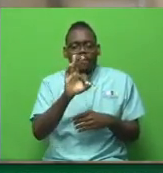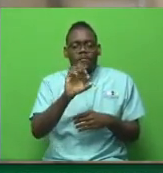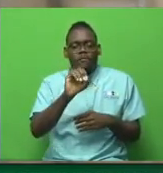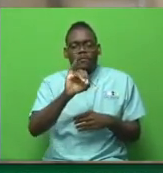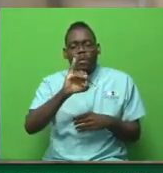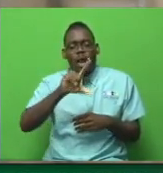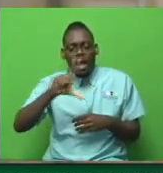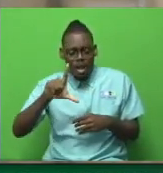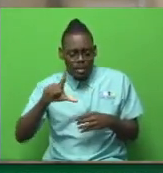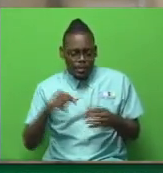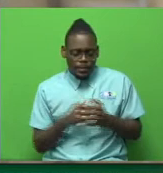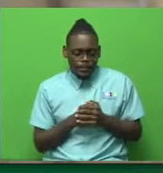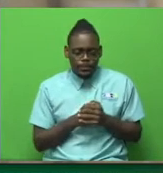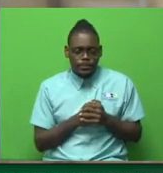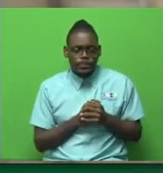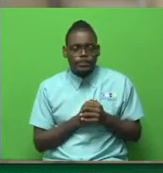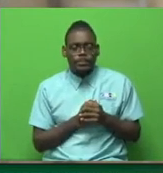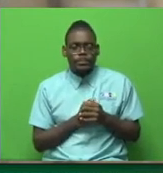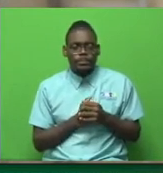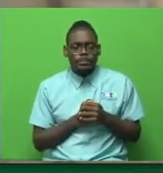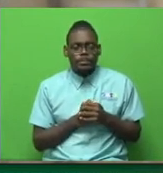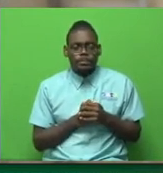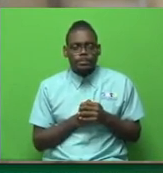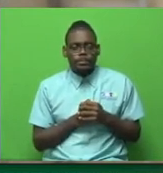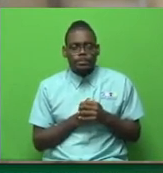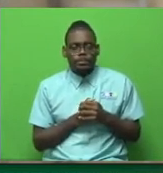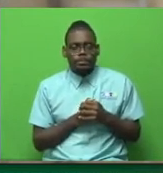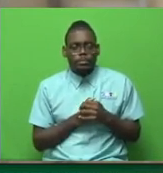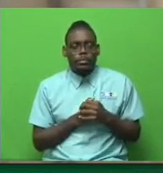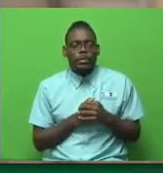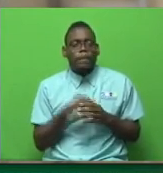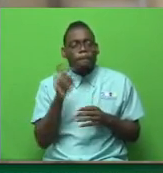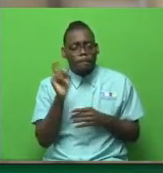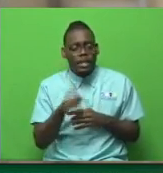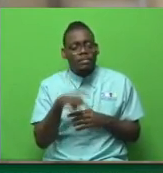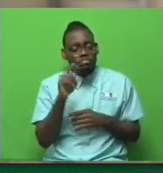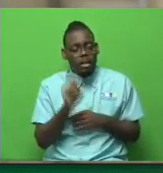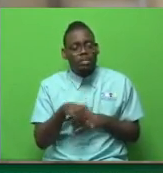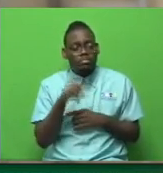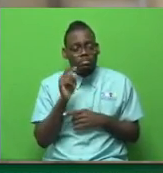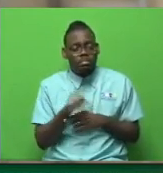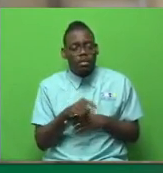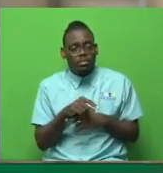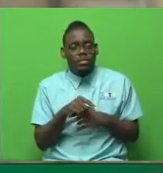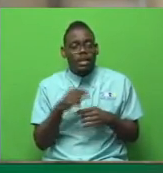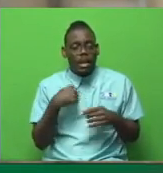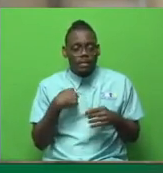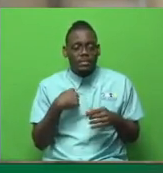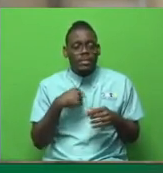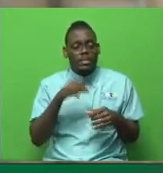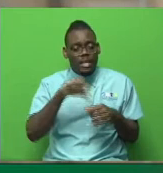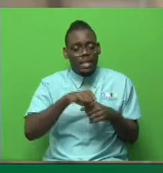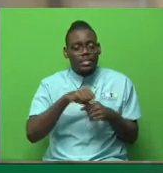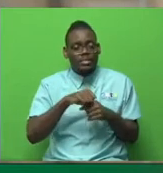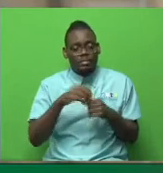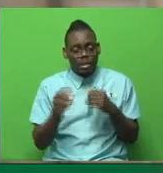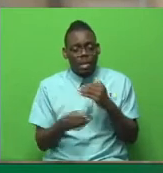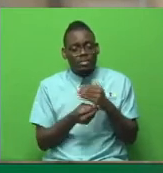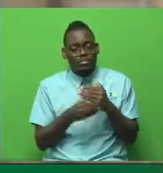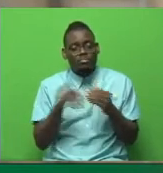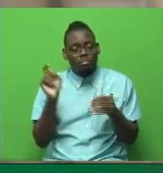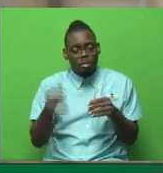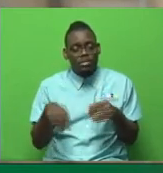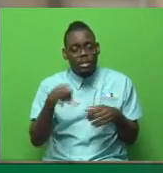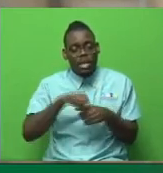industry without significant gas requirements products would include electrical cables and coal roll sheets